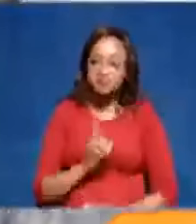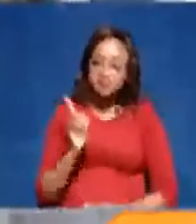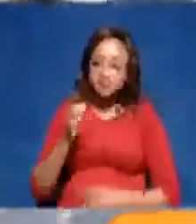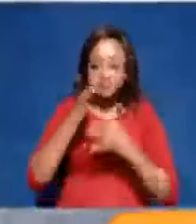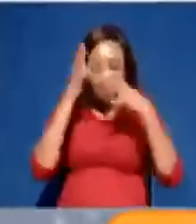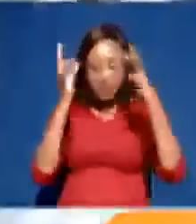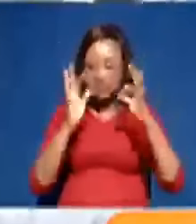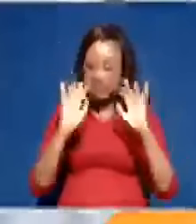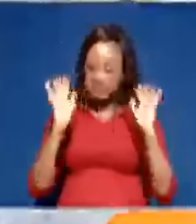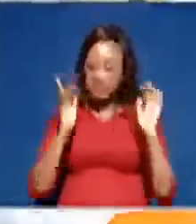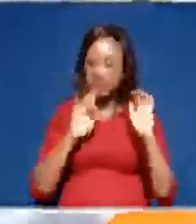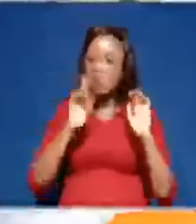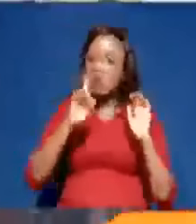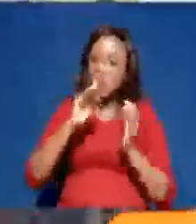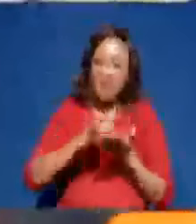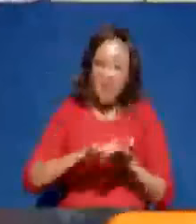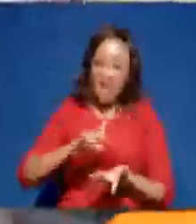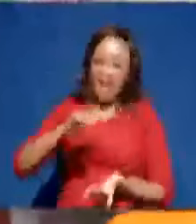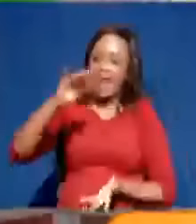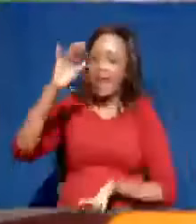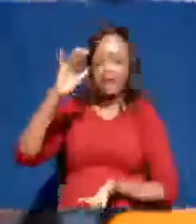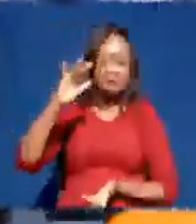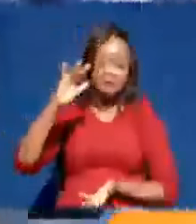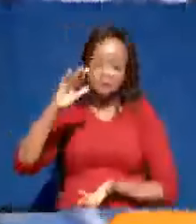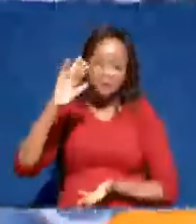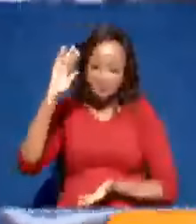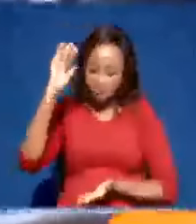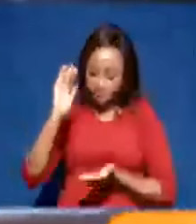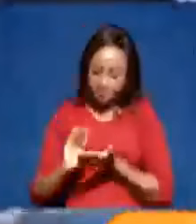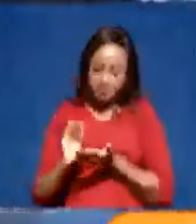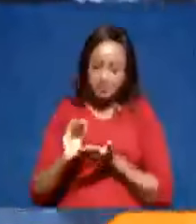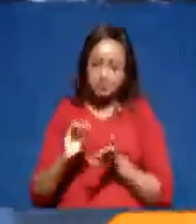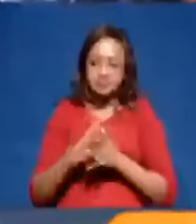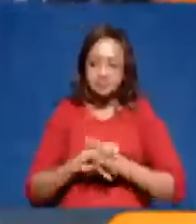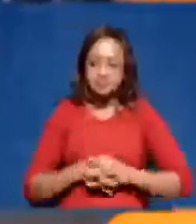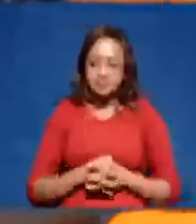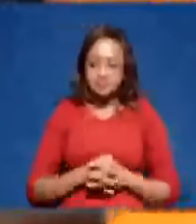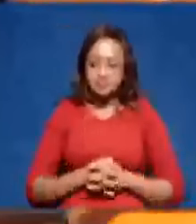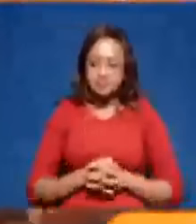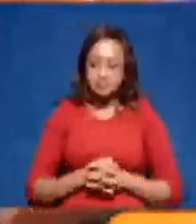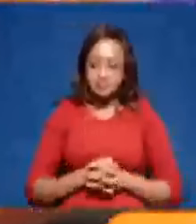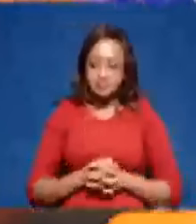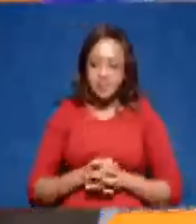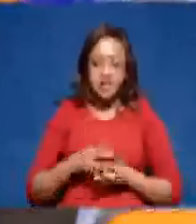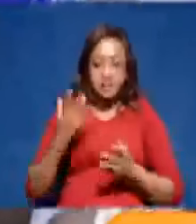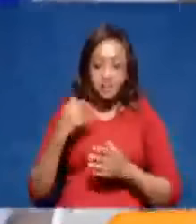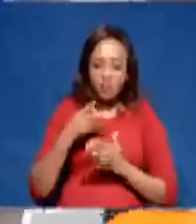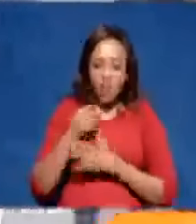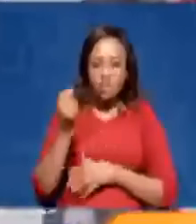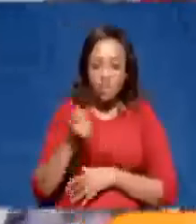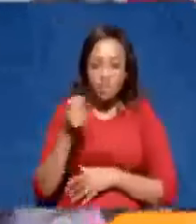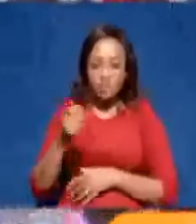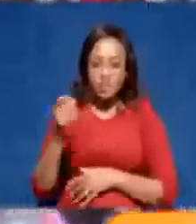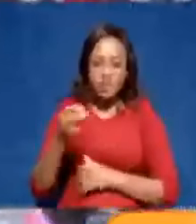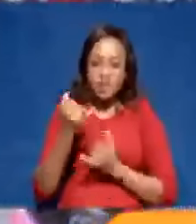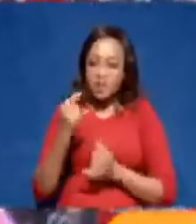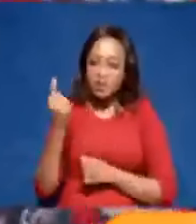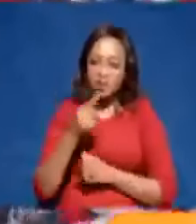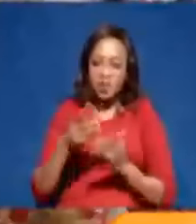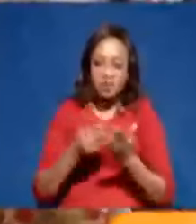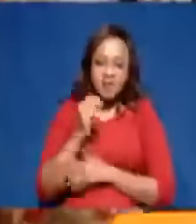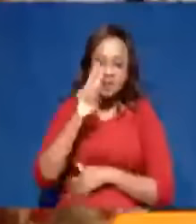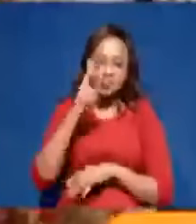reduce her consignment orders to maintain liquidity, cutting down on her orders from a bi-monthly frequency and stretching it to only twice a